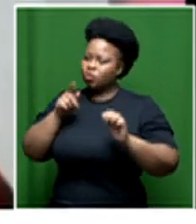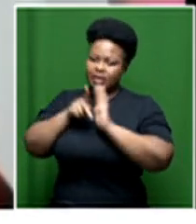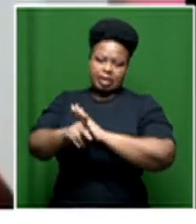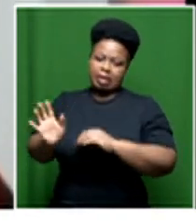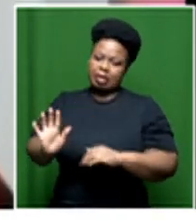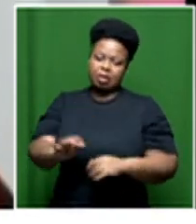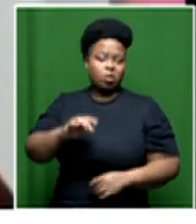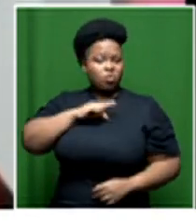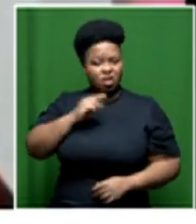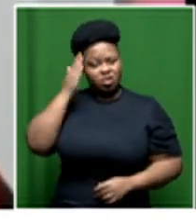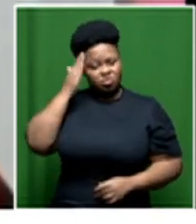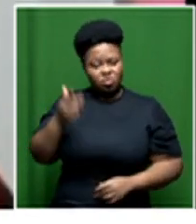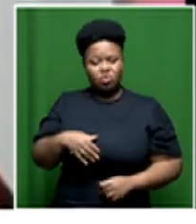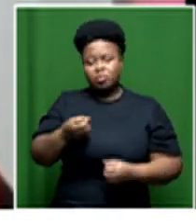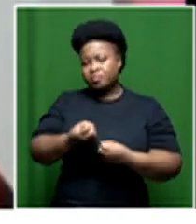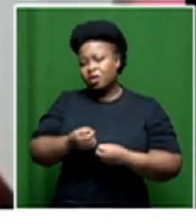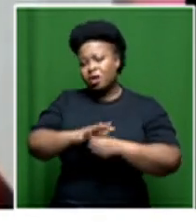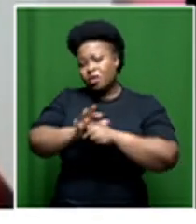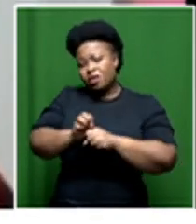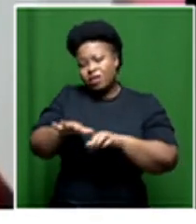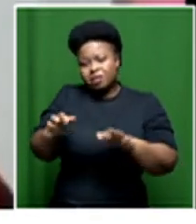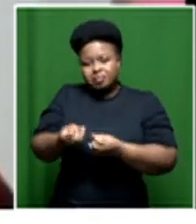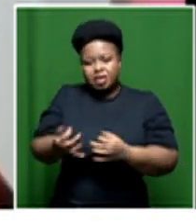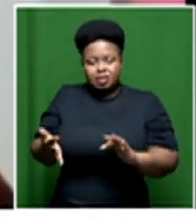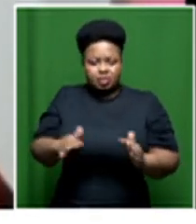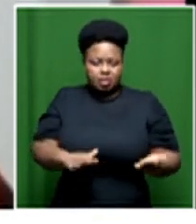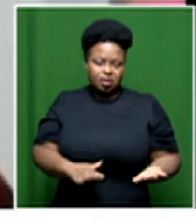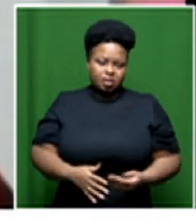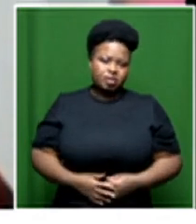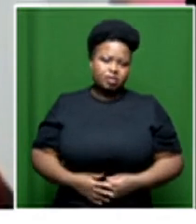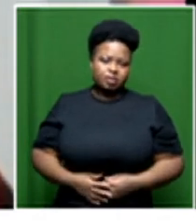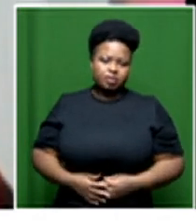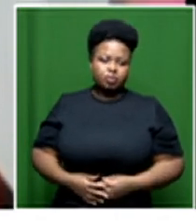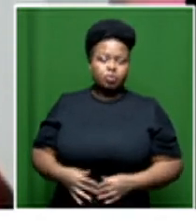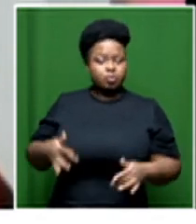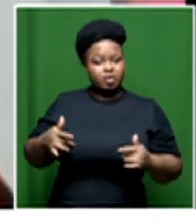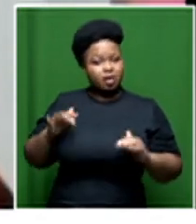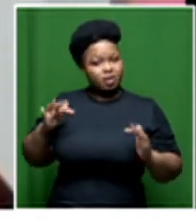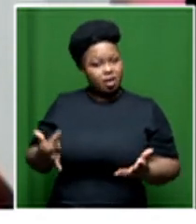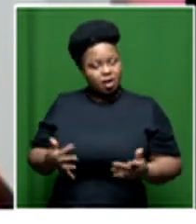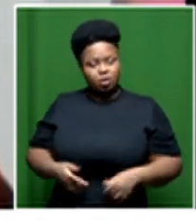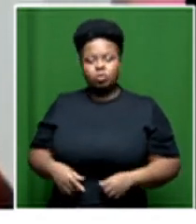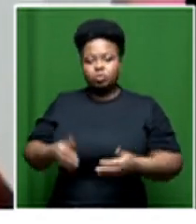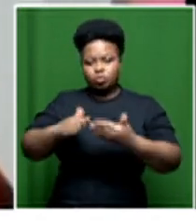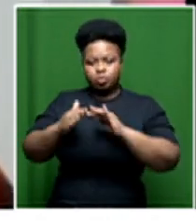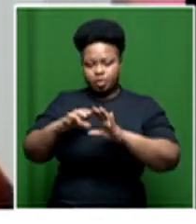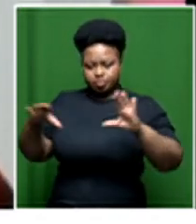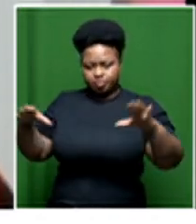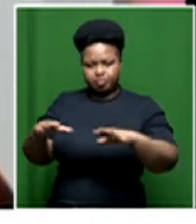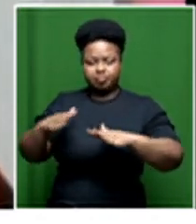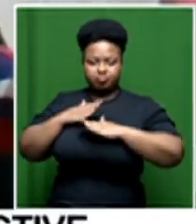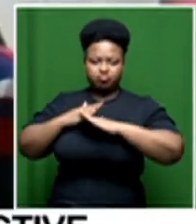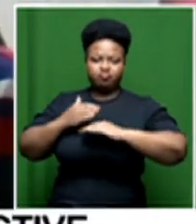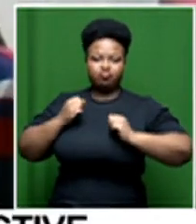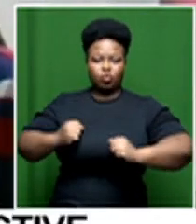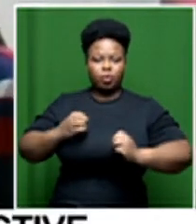them, because currently the COVID is killing them. And for them to survive it is to get immunity so that they can be strong.